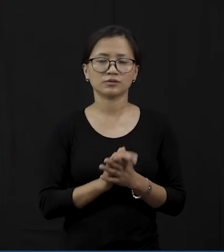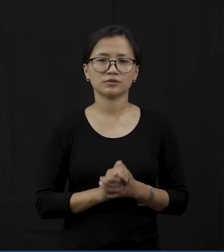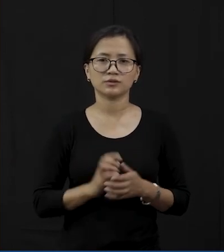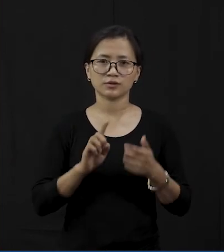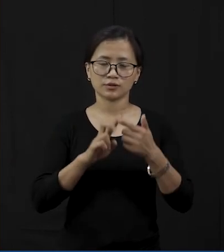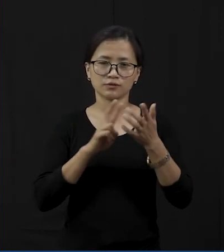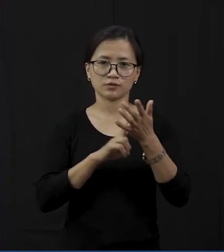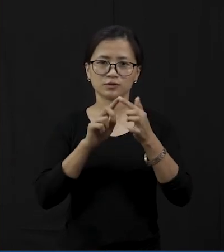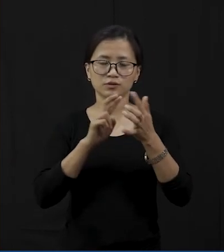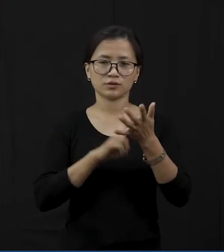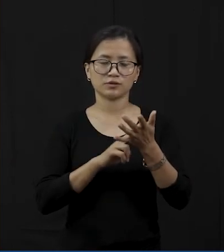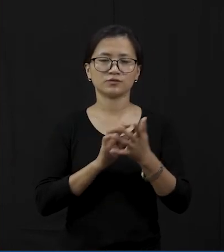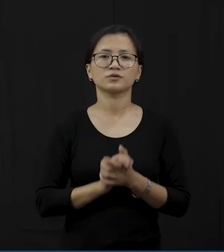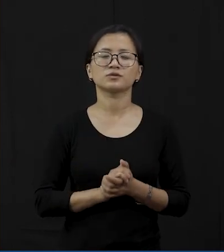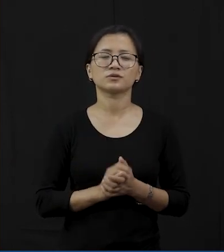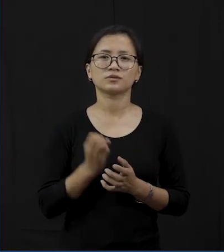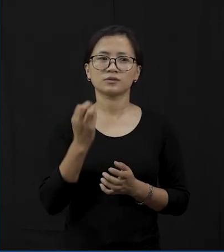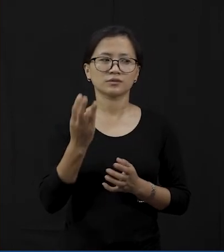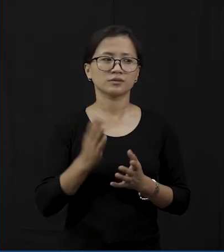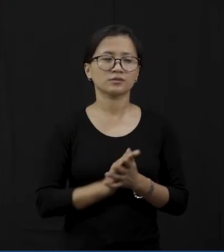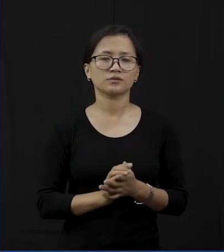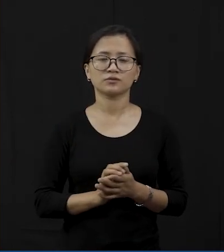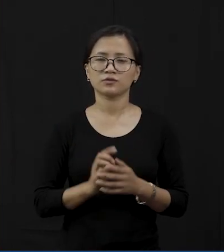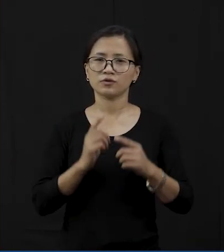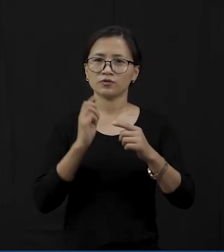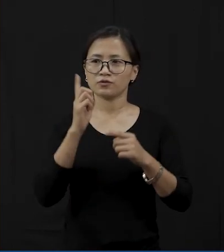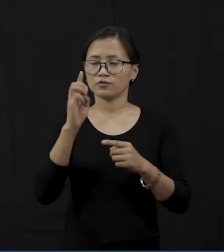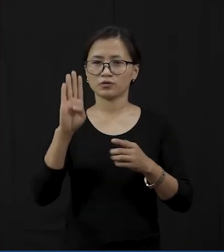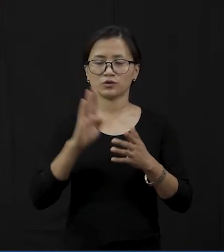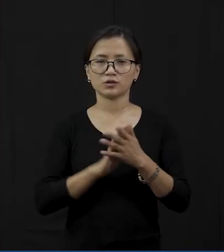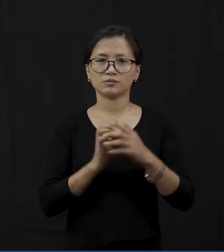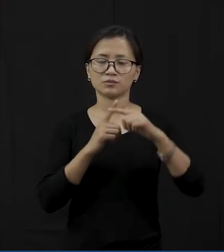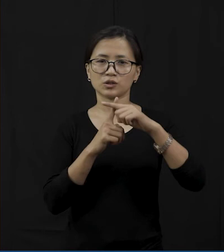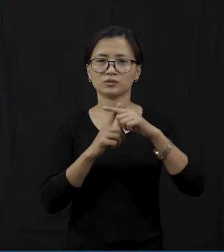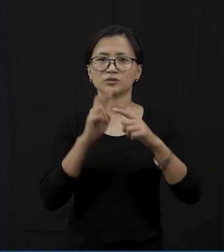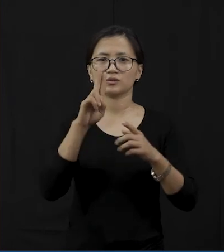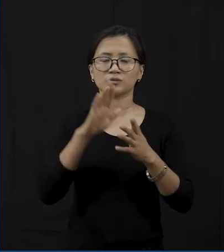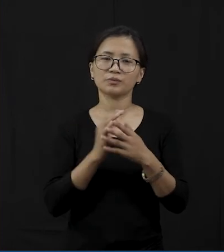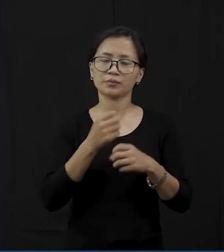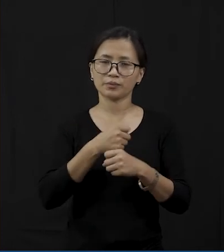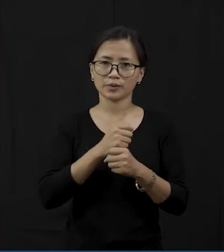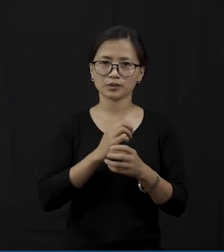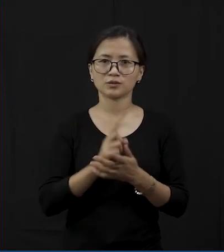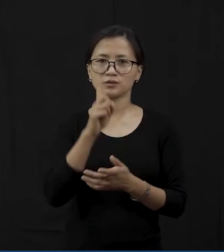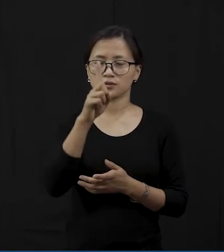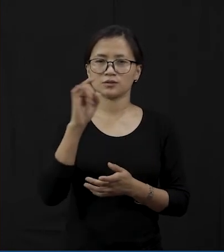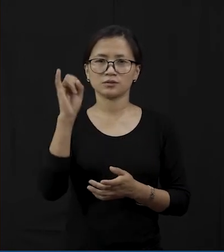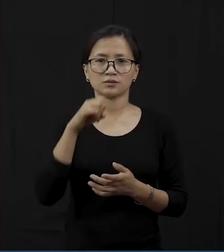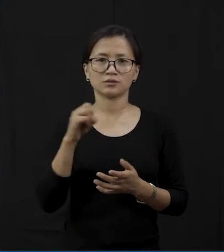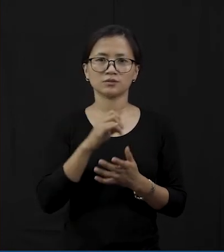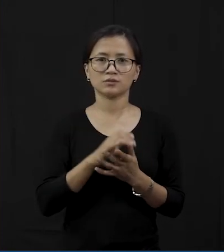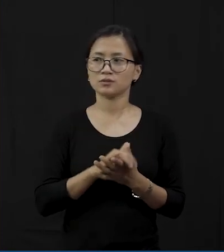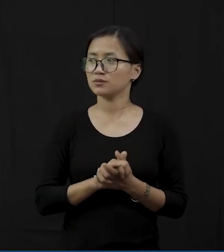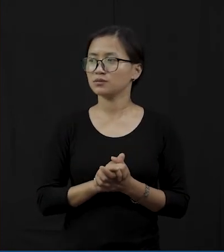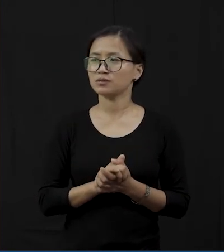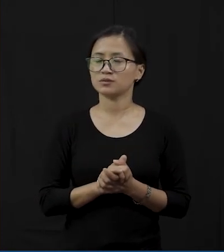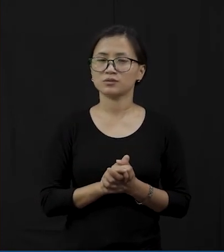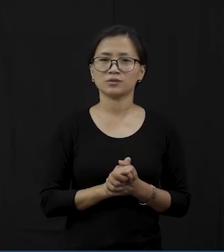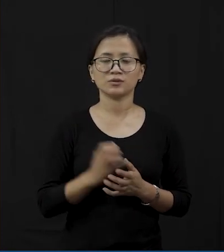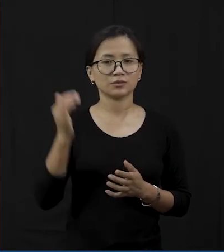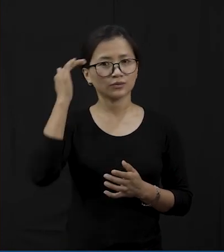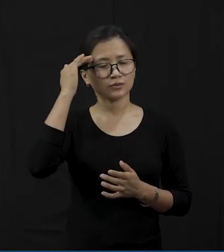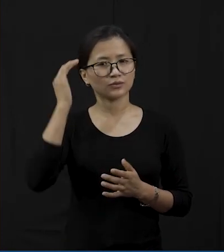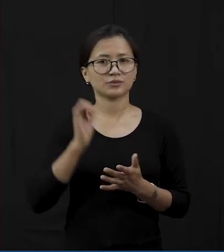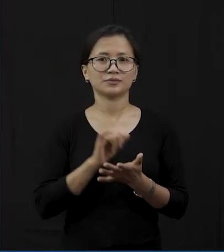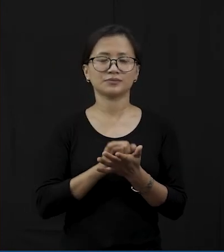an even number. So 14 plus 2 makes 16. So from here we know